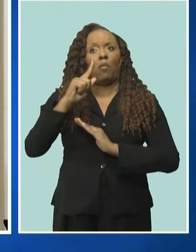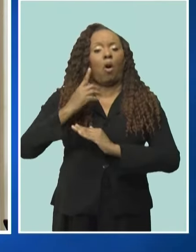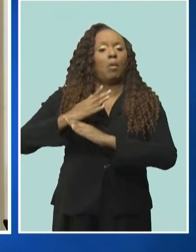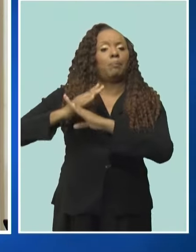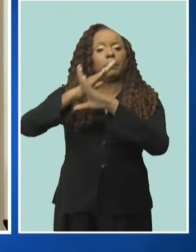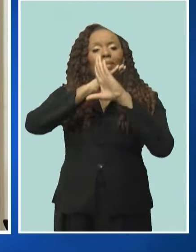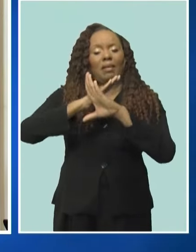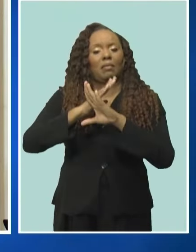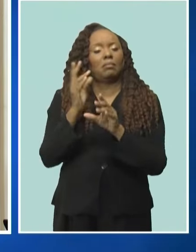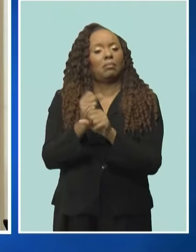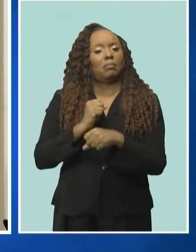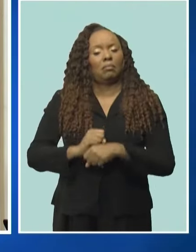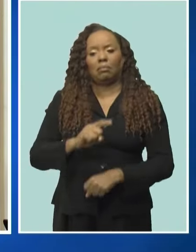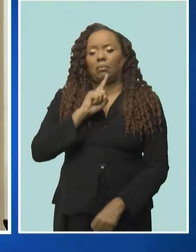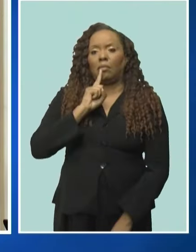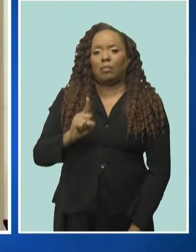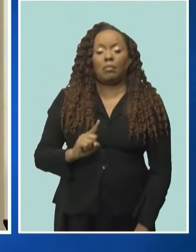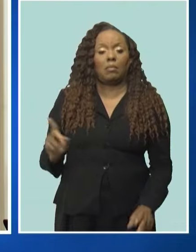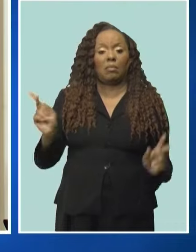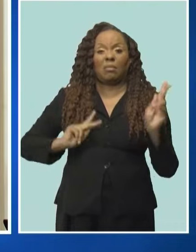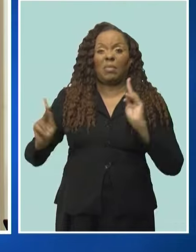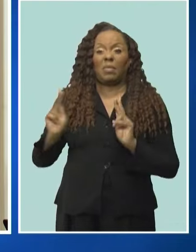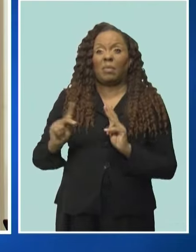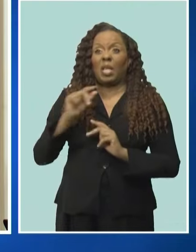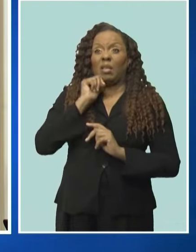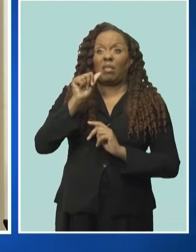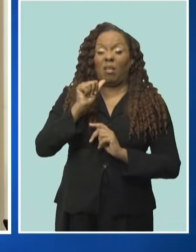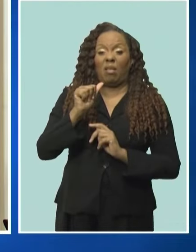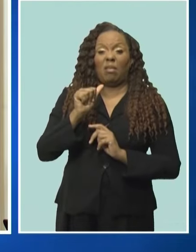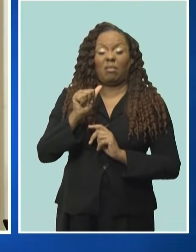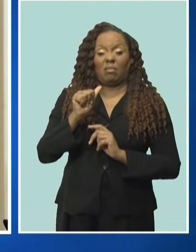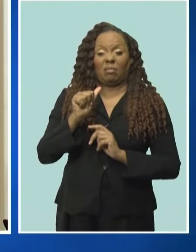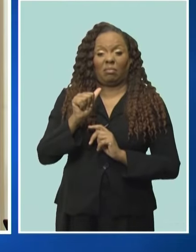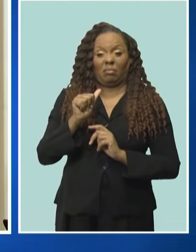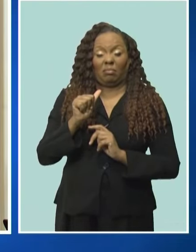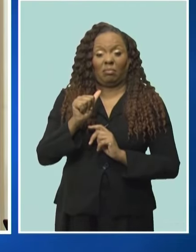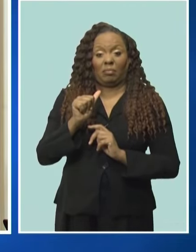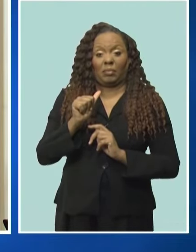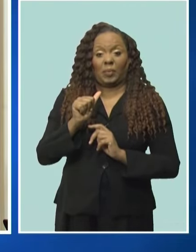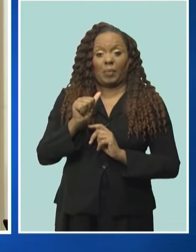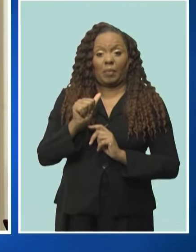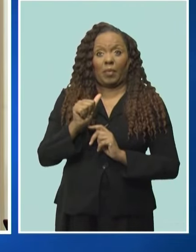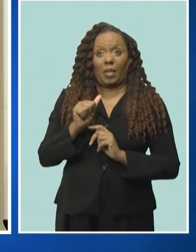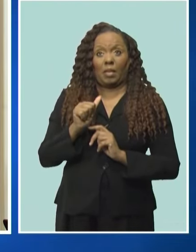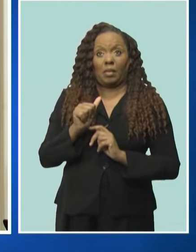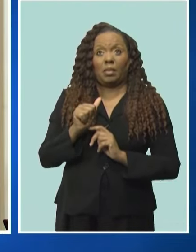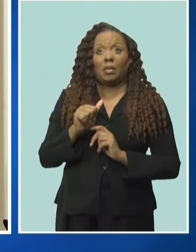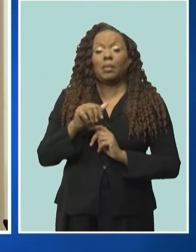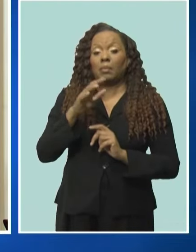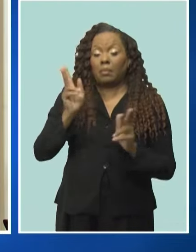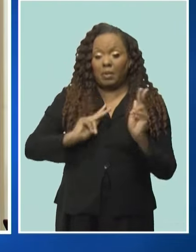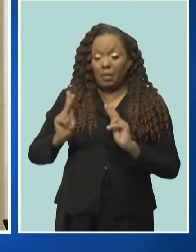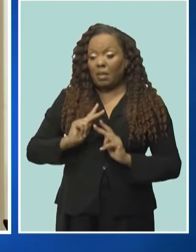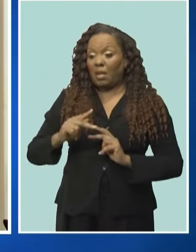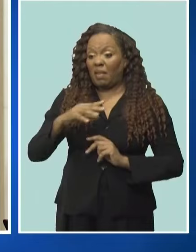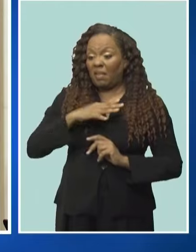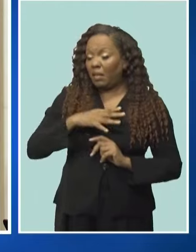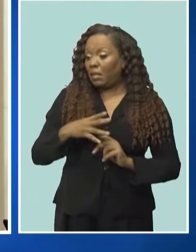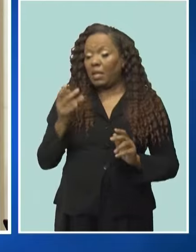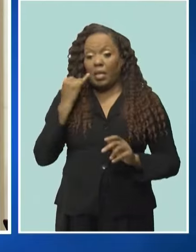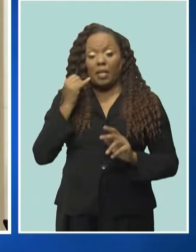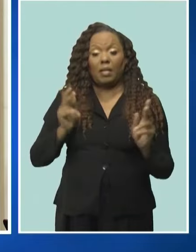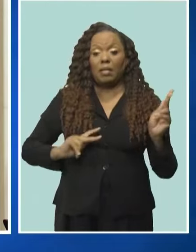to ensure that people who do not have a reason to be afraid of the law or to be afraid